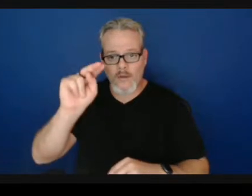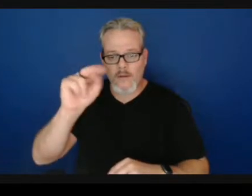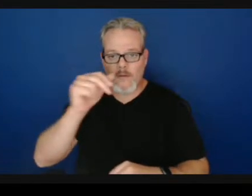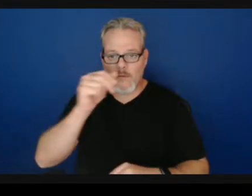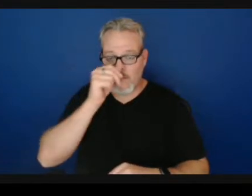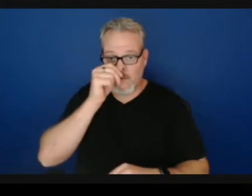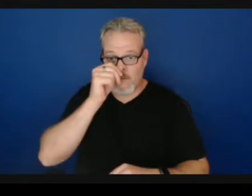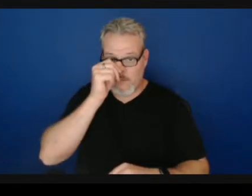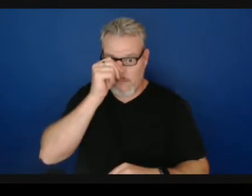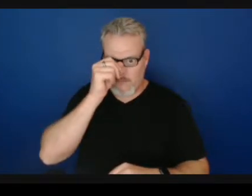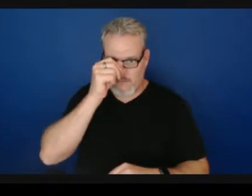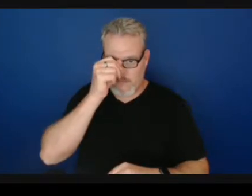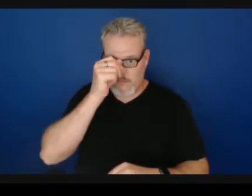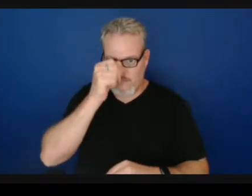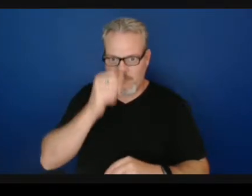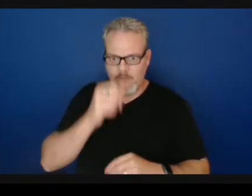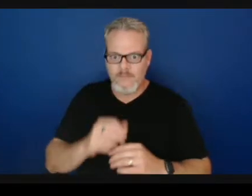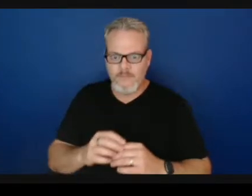And then,